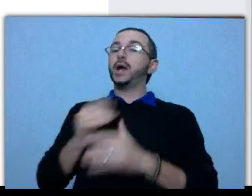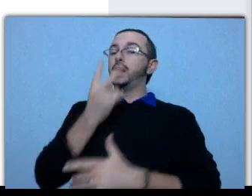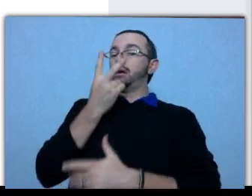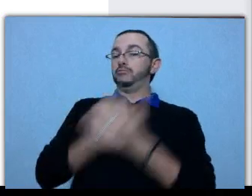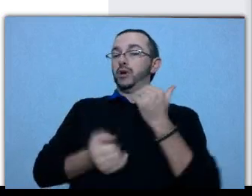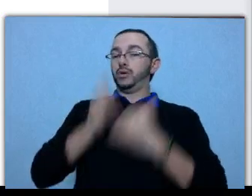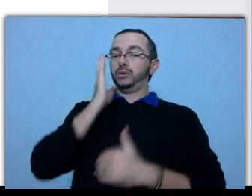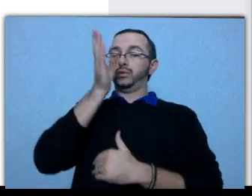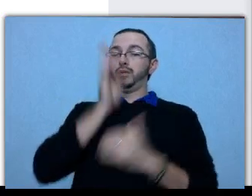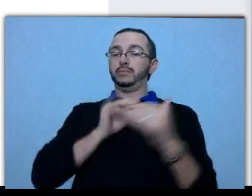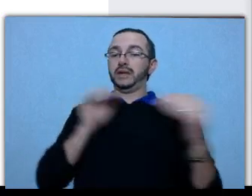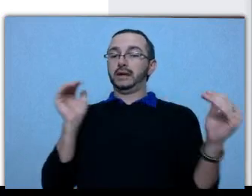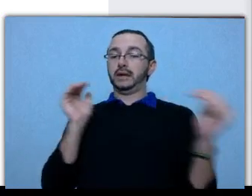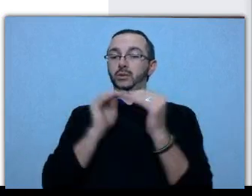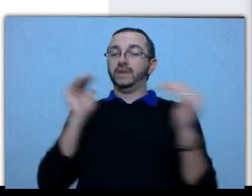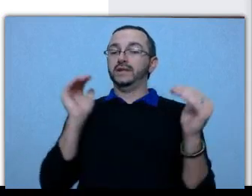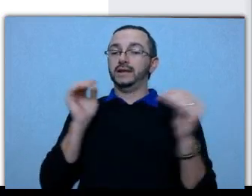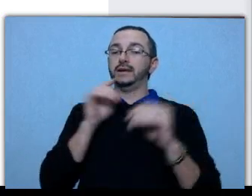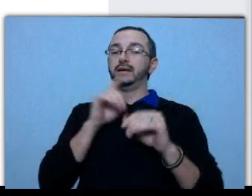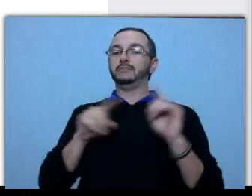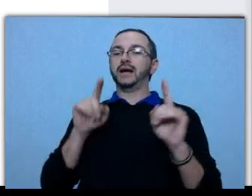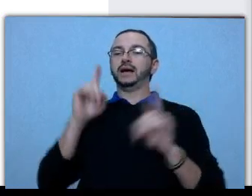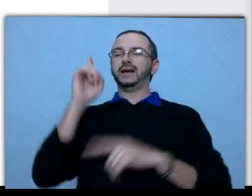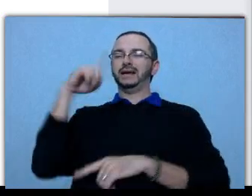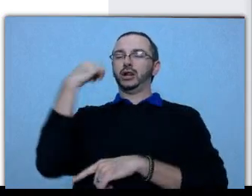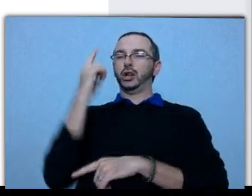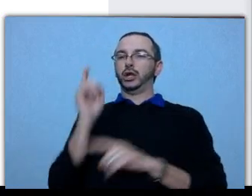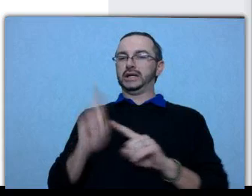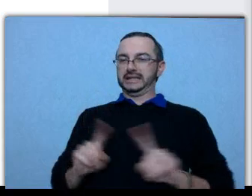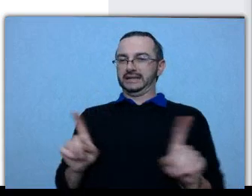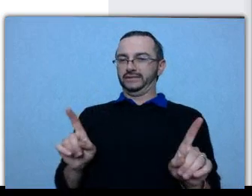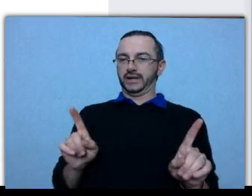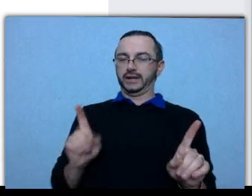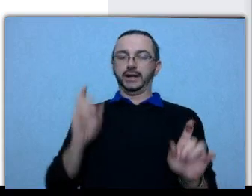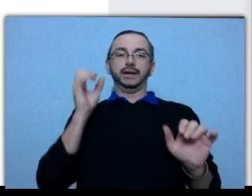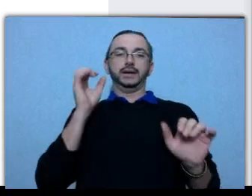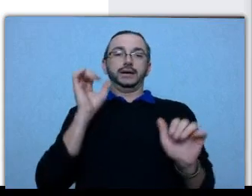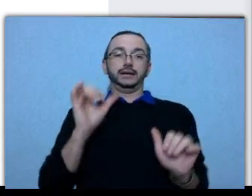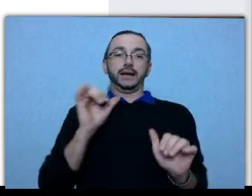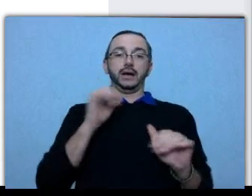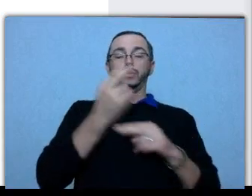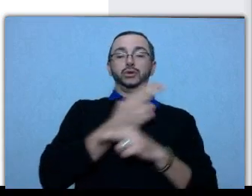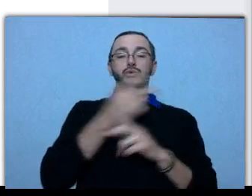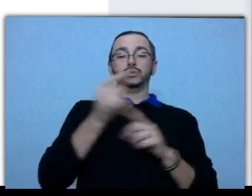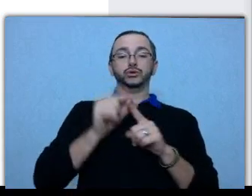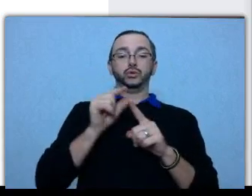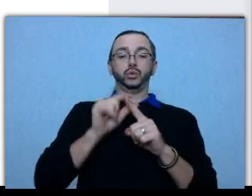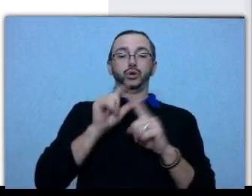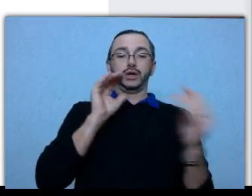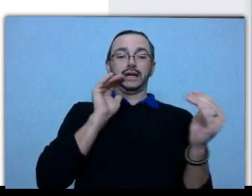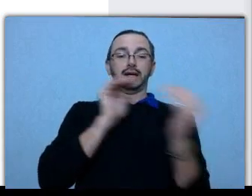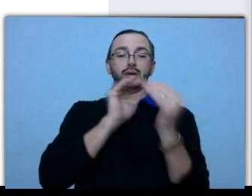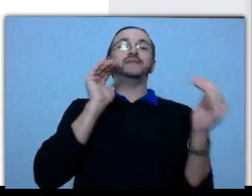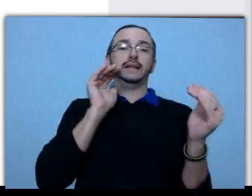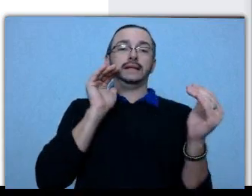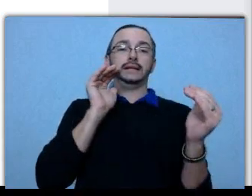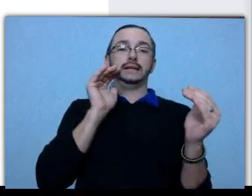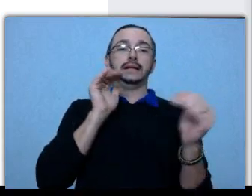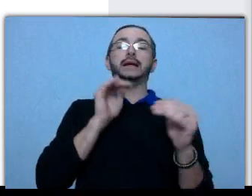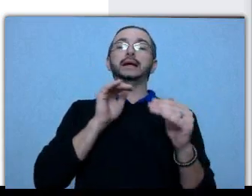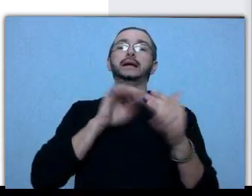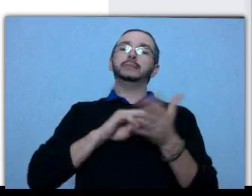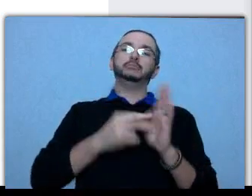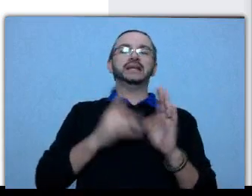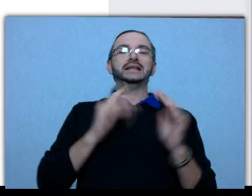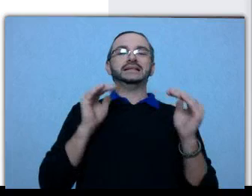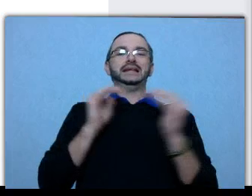but they're going to look a little different. Now, when we use that word equivalent, we mean equal